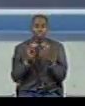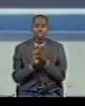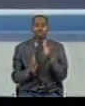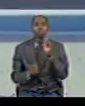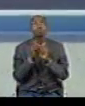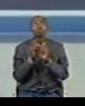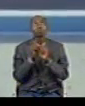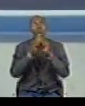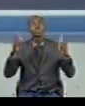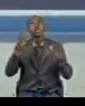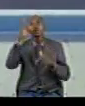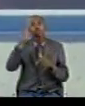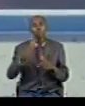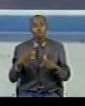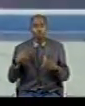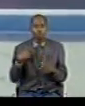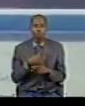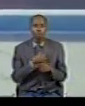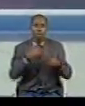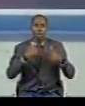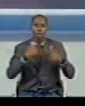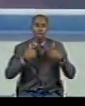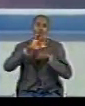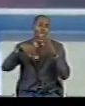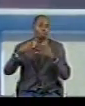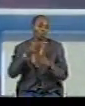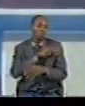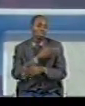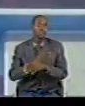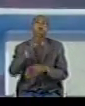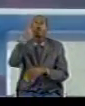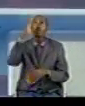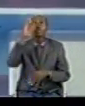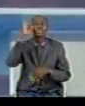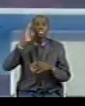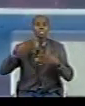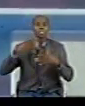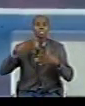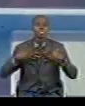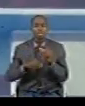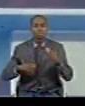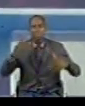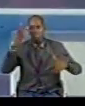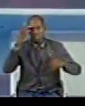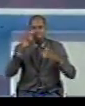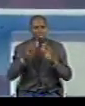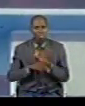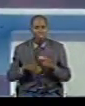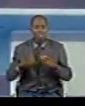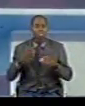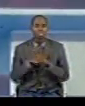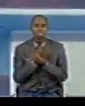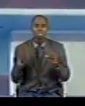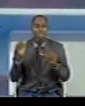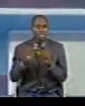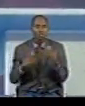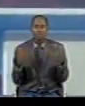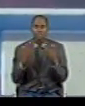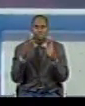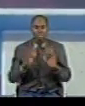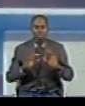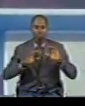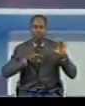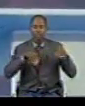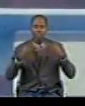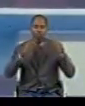He heals every sickness. He saves every sinner. He strengthens every weak person. And